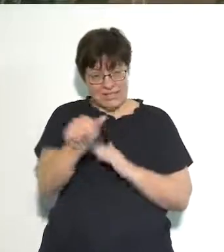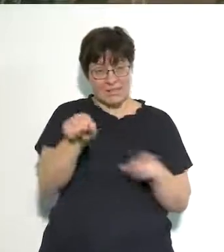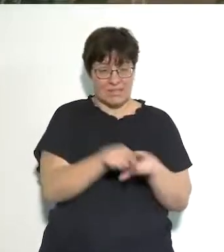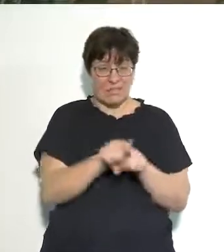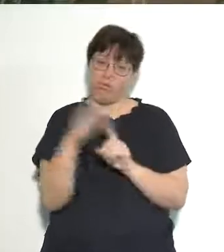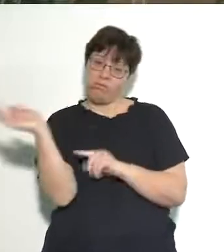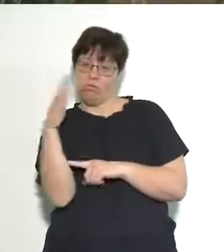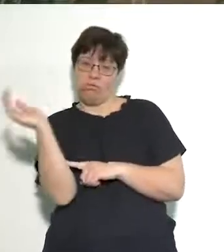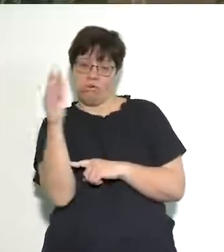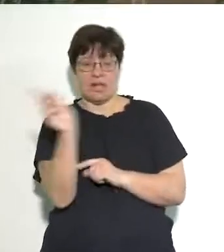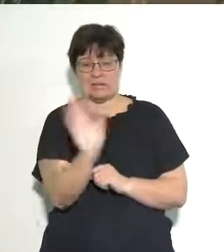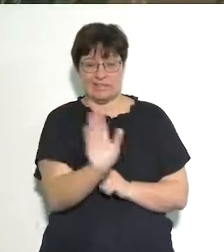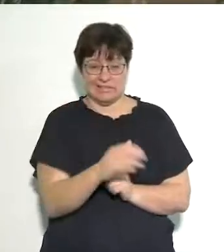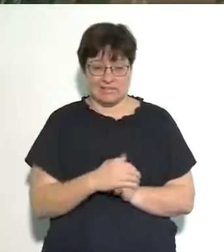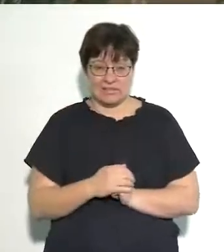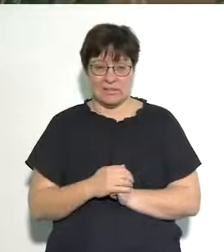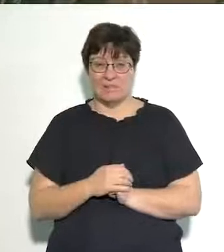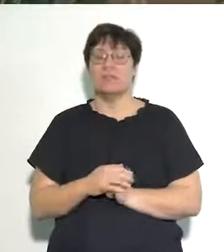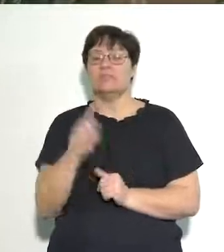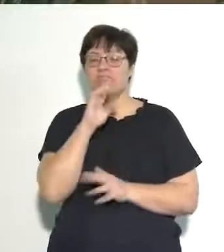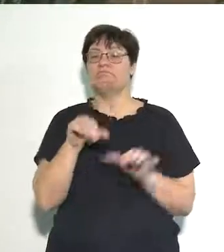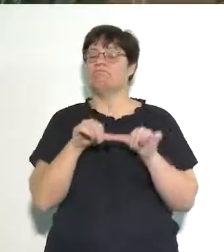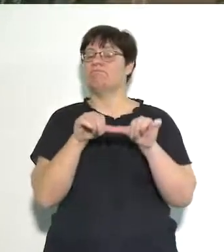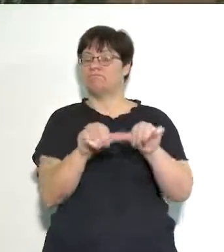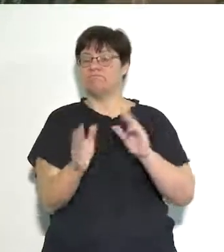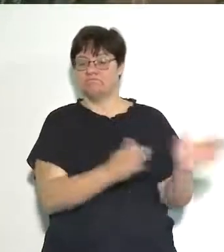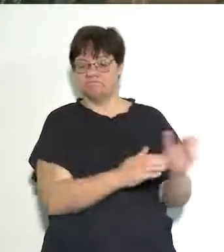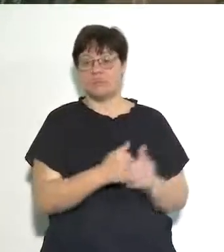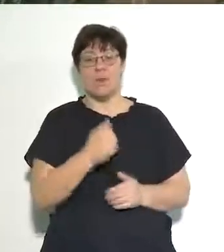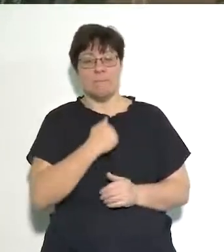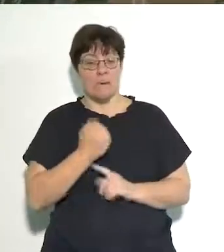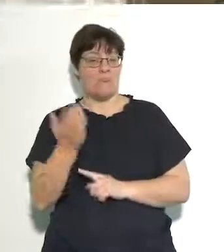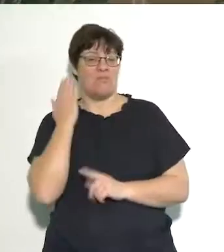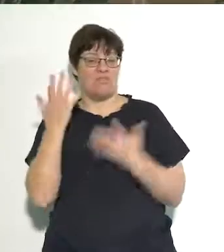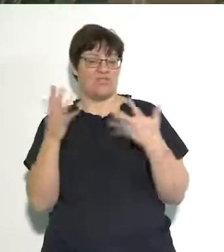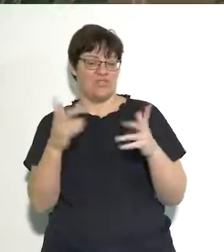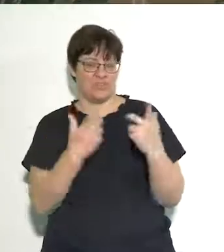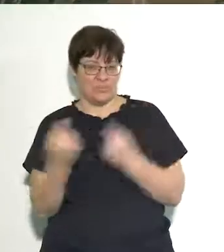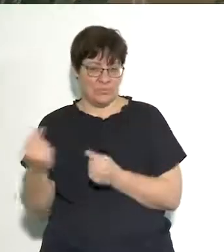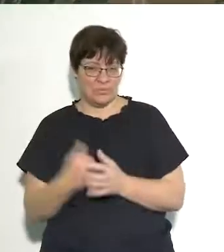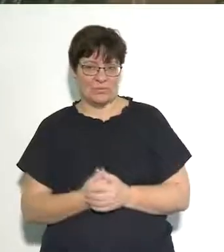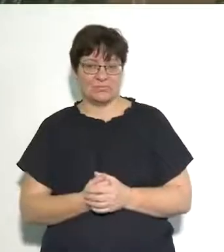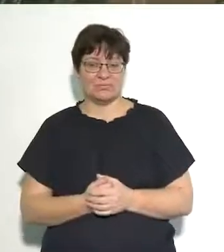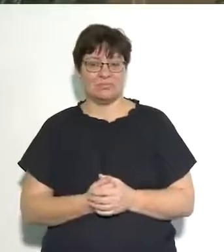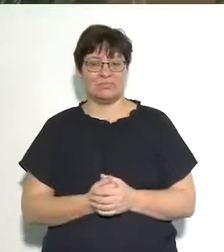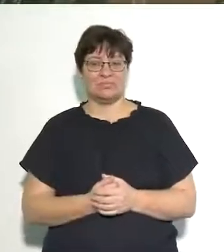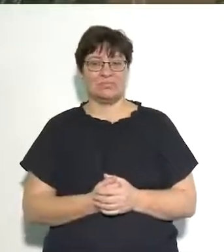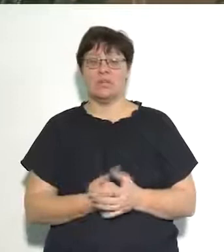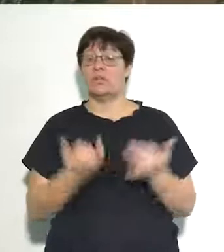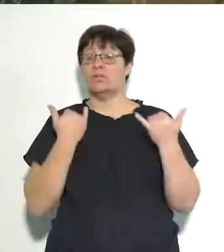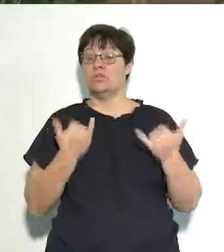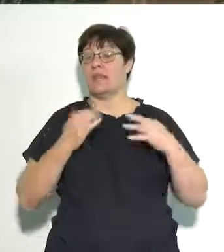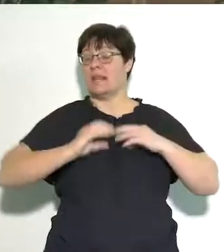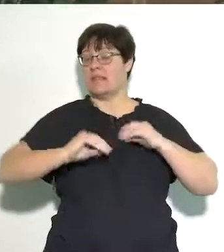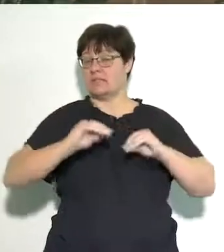that you don't have any flappy ears. So I'm going to move on to my baseboard that I have already made. So for